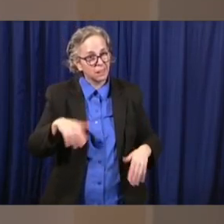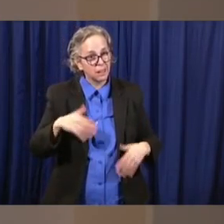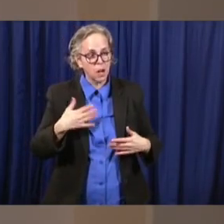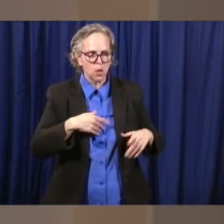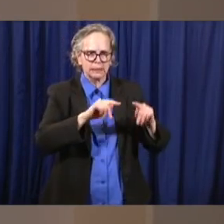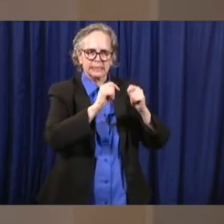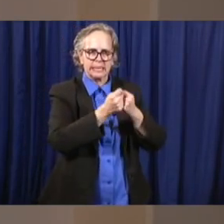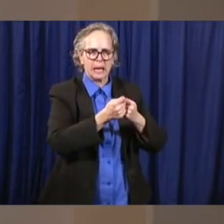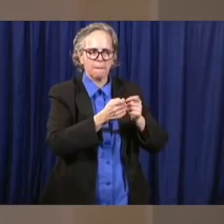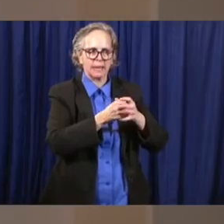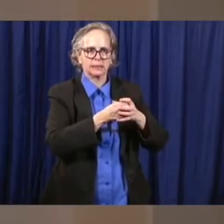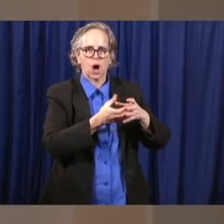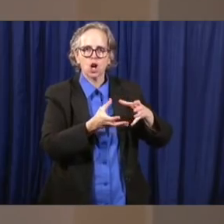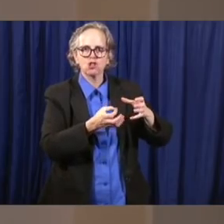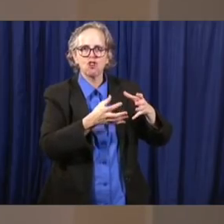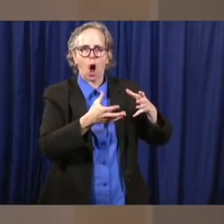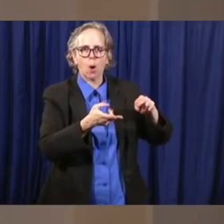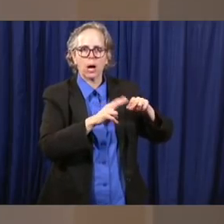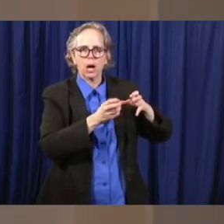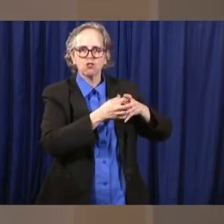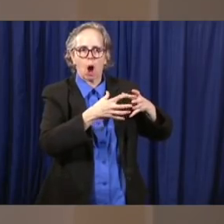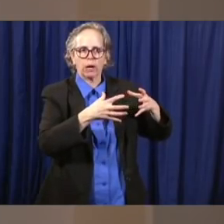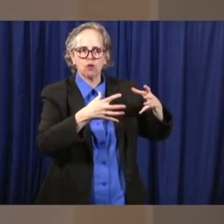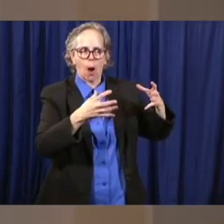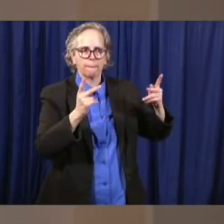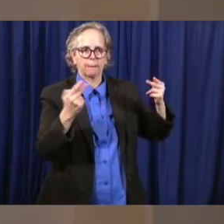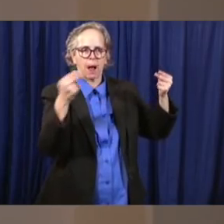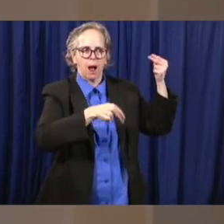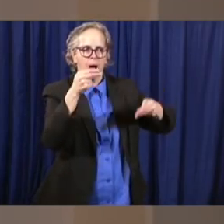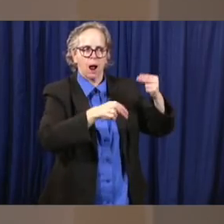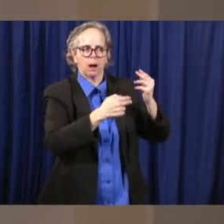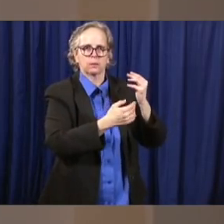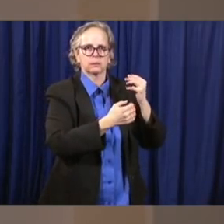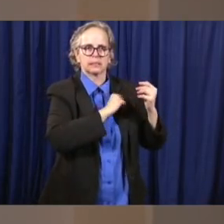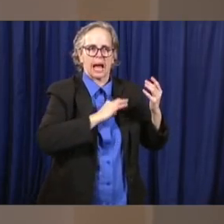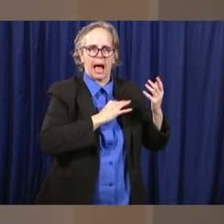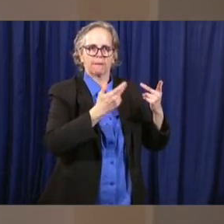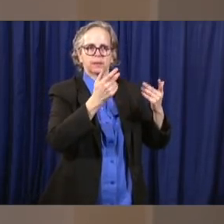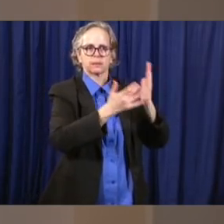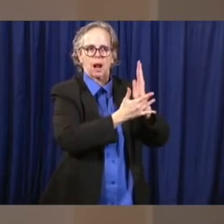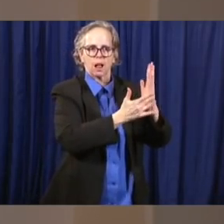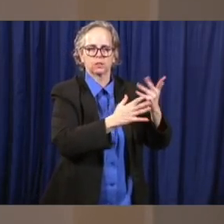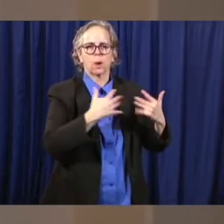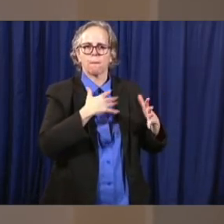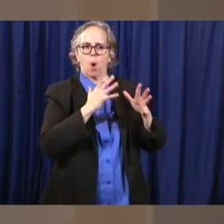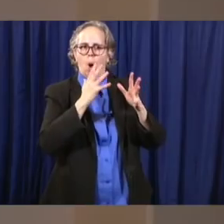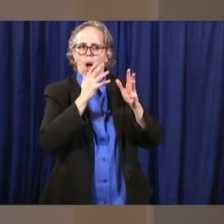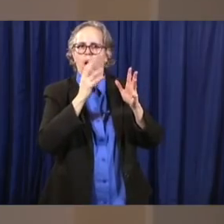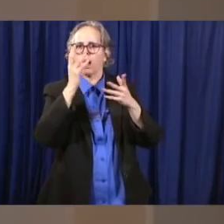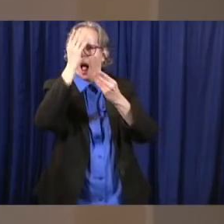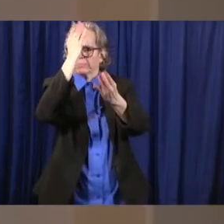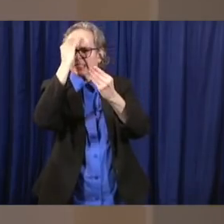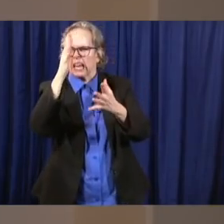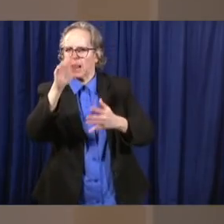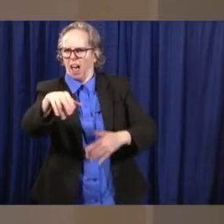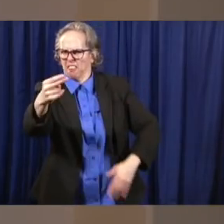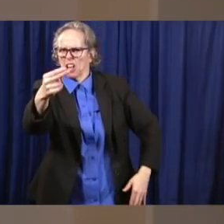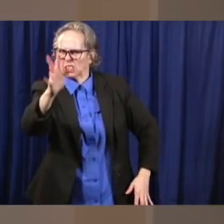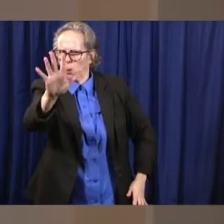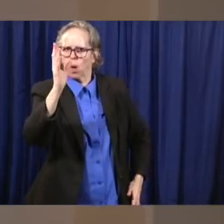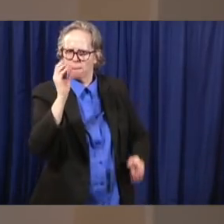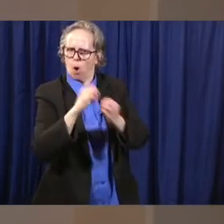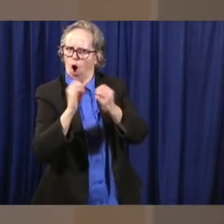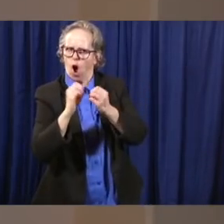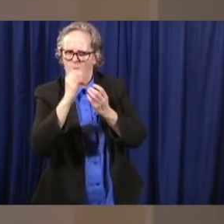out capacity. I will have a more complete update on Thursday when the unemployment numbers come out. But we hear your